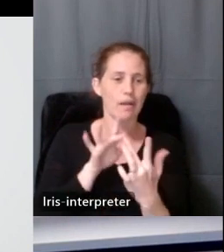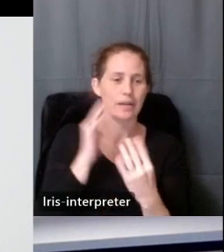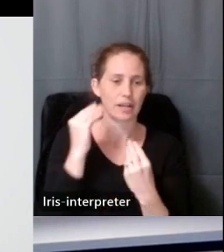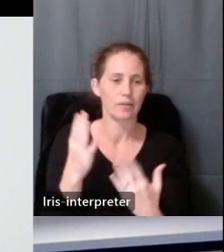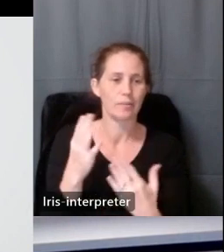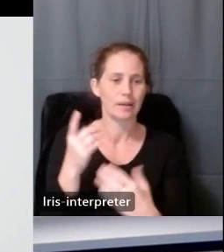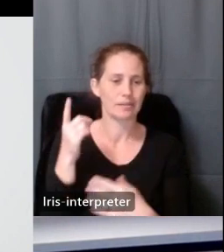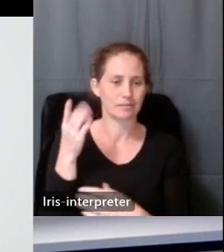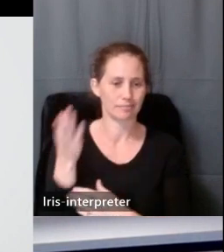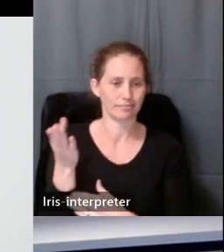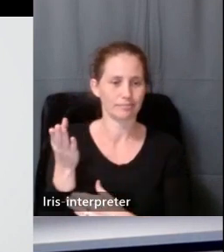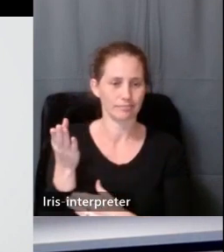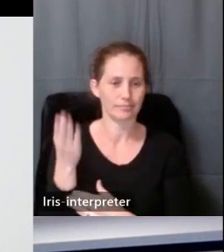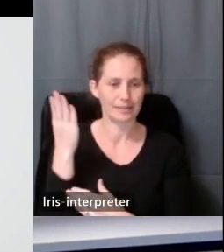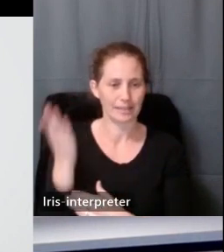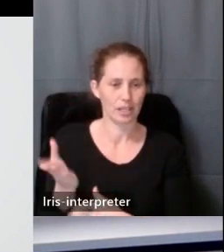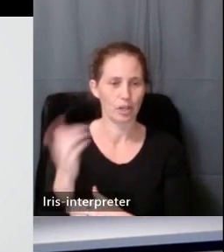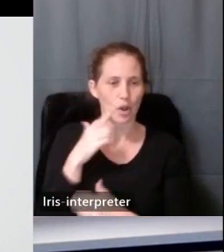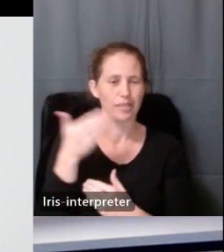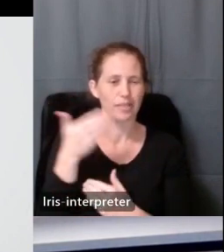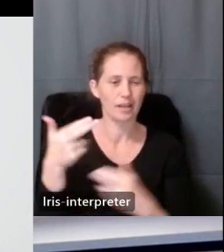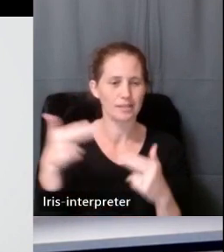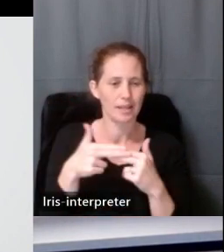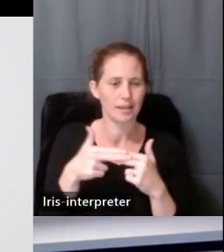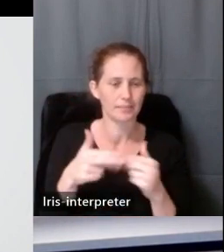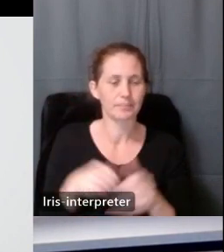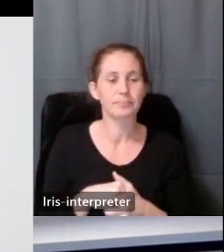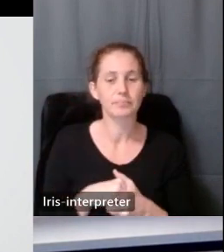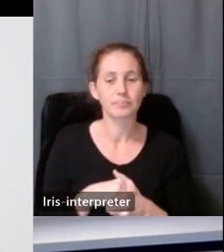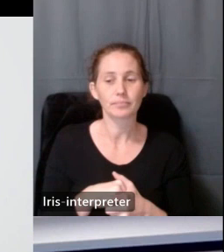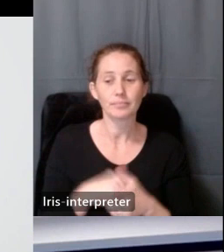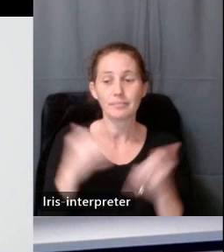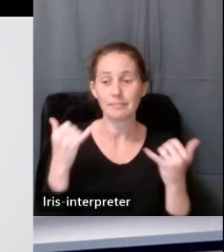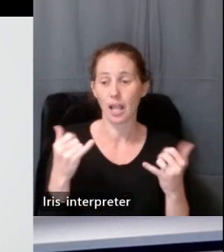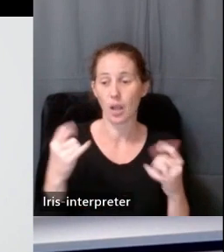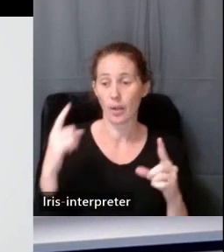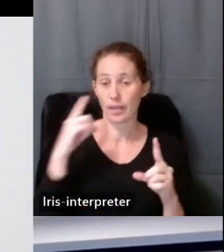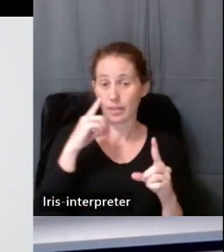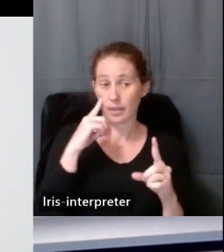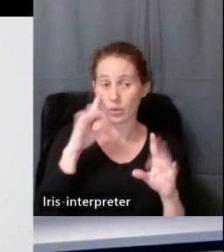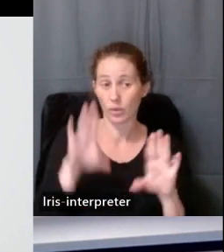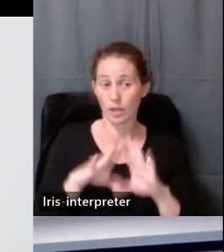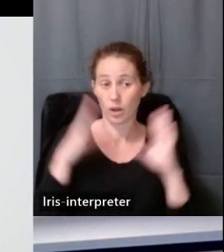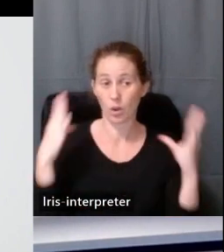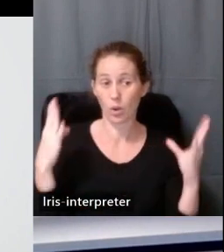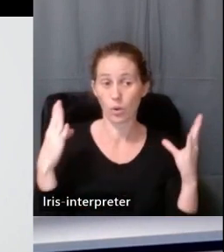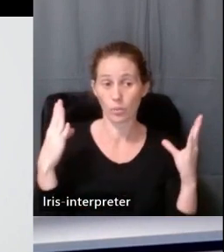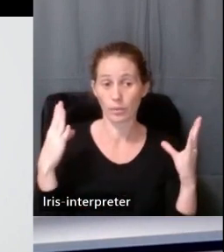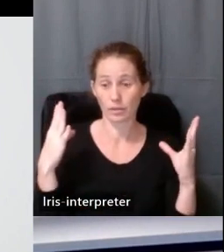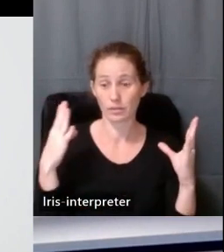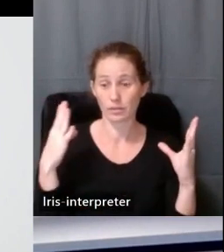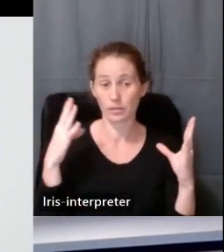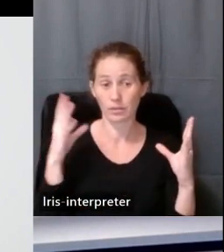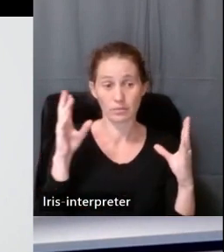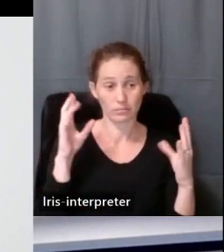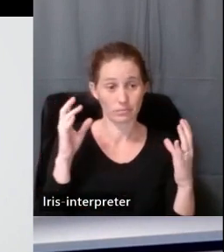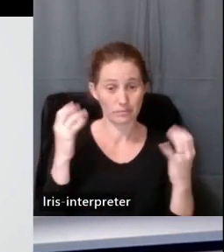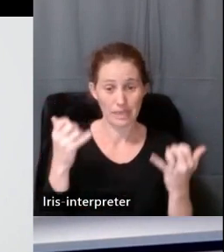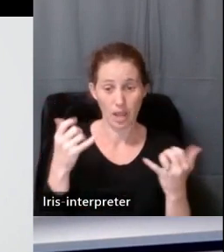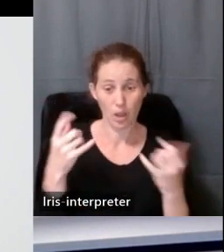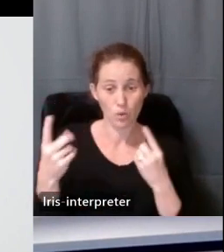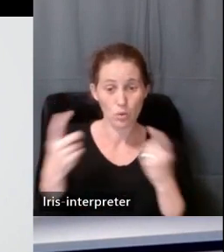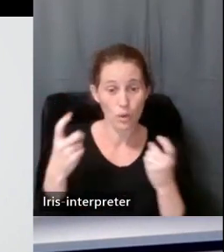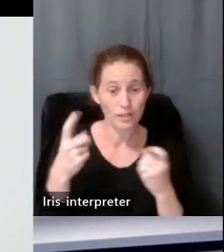is certainly here on the next slide. So with that, I believe we can open up the webinar to any